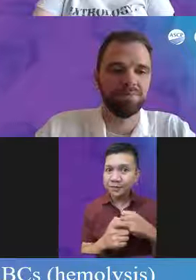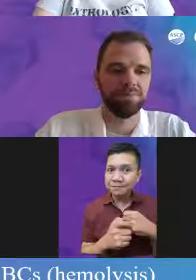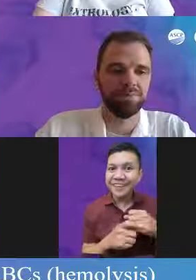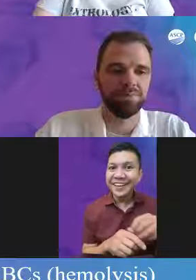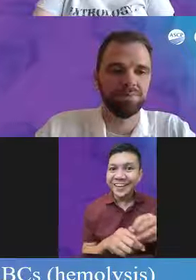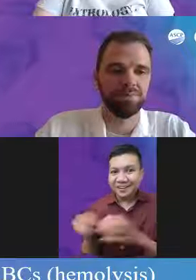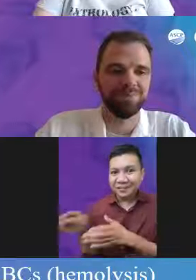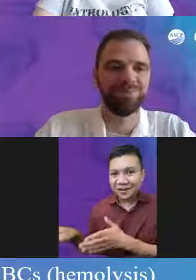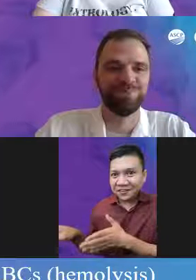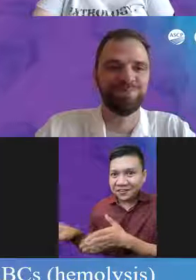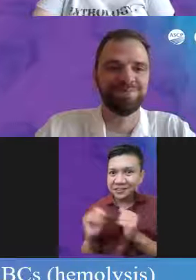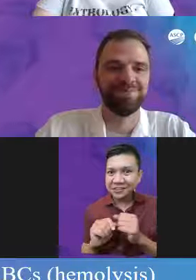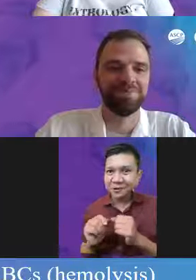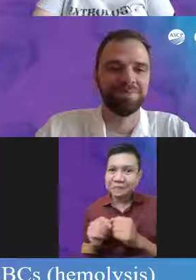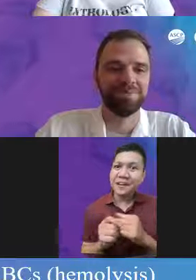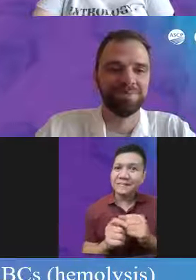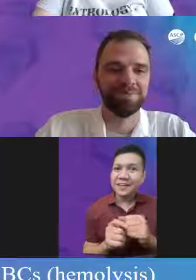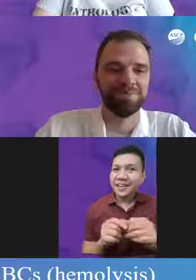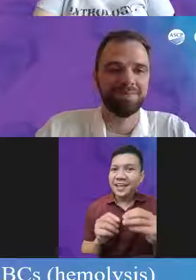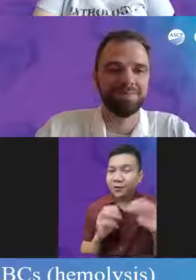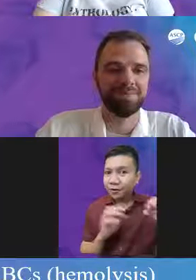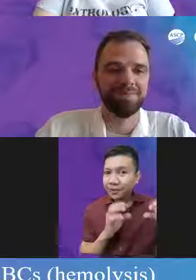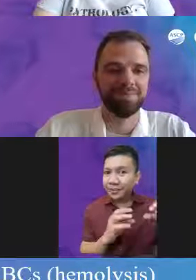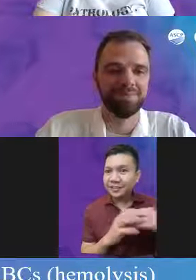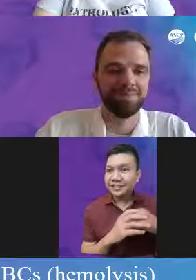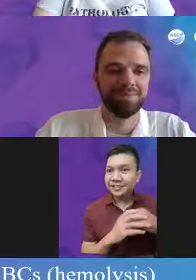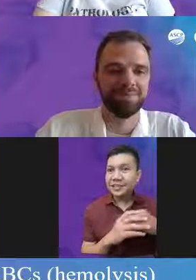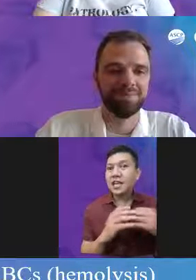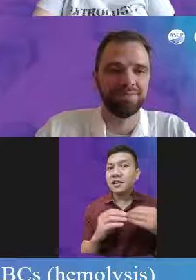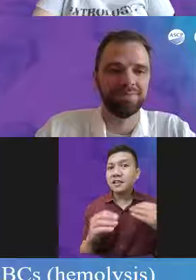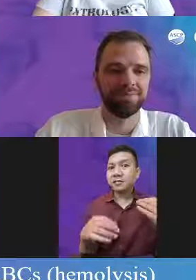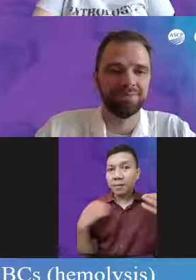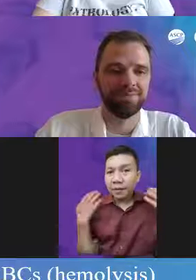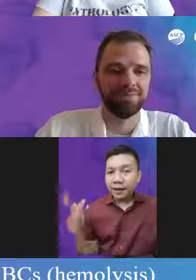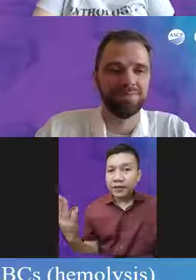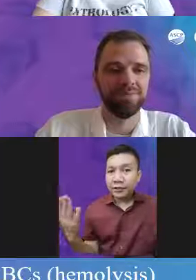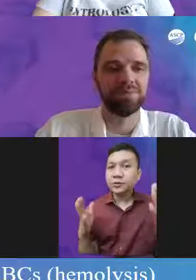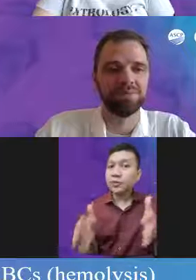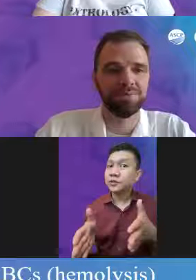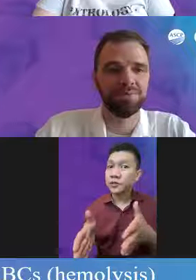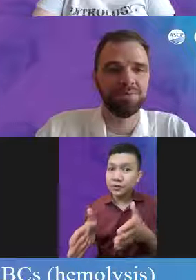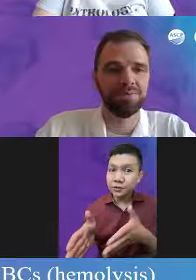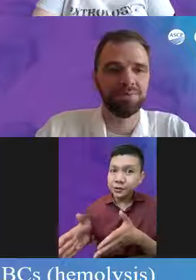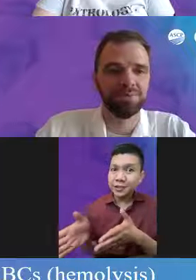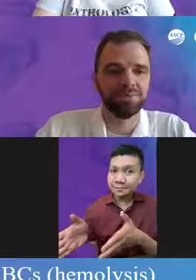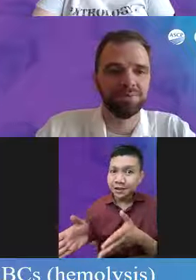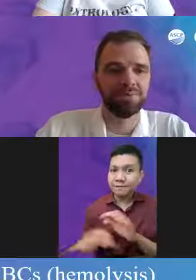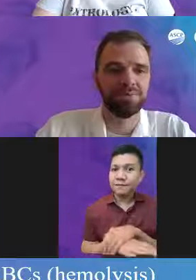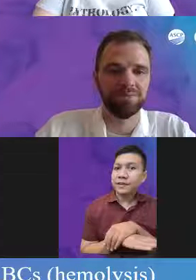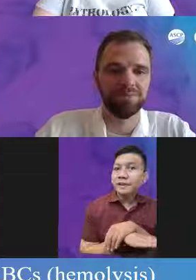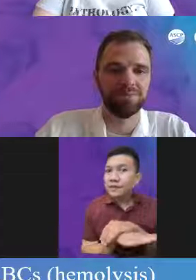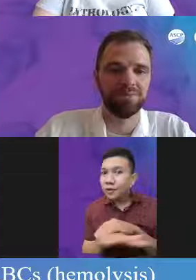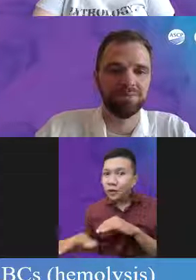to 100, greater than 36.5. Know your indices, and that prepares you to what you're going to look at a